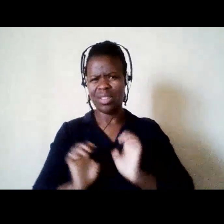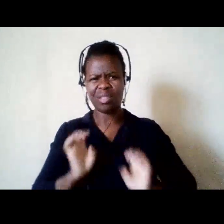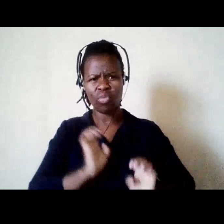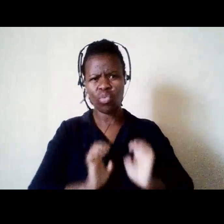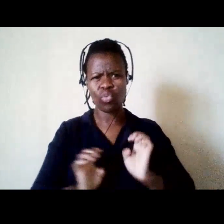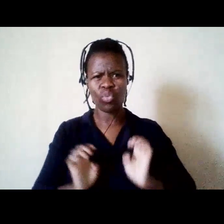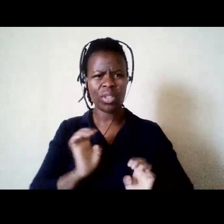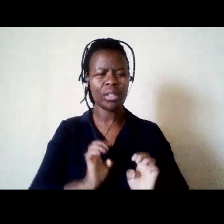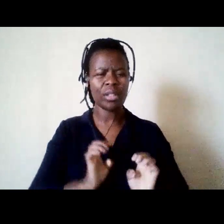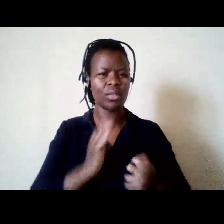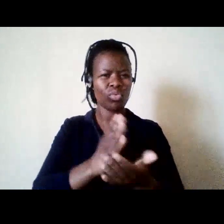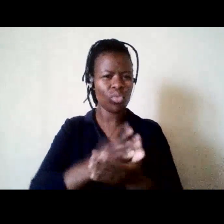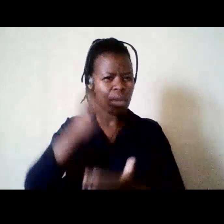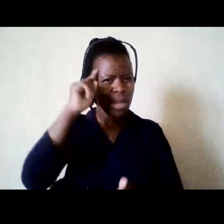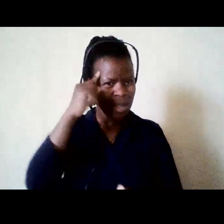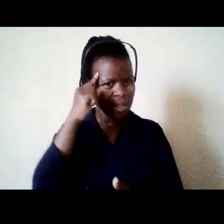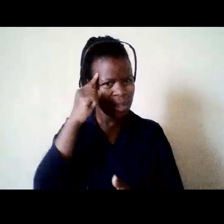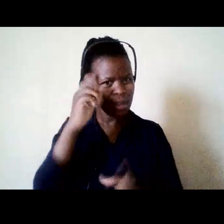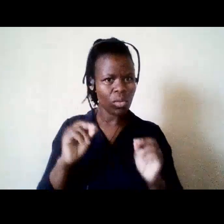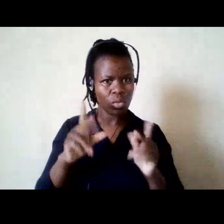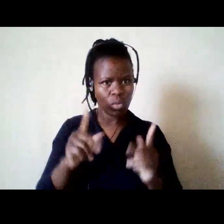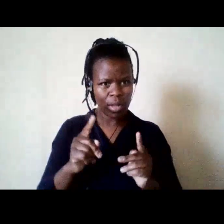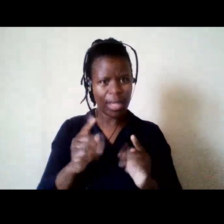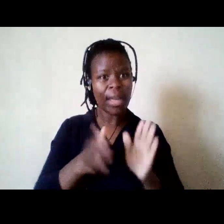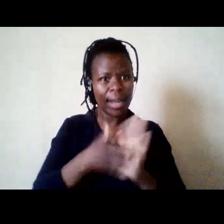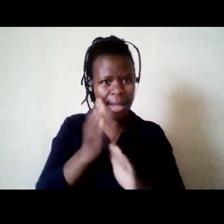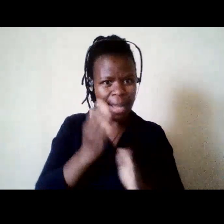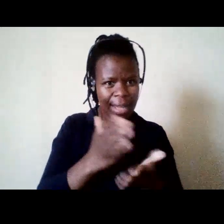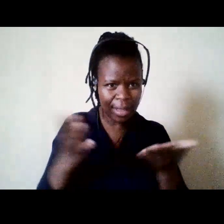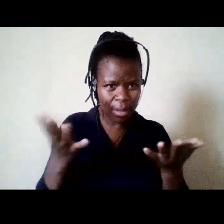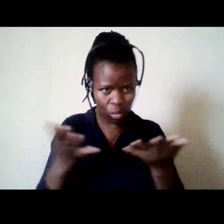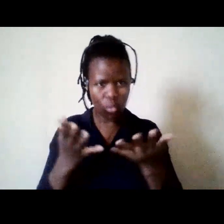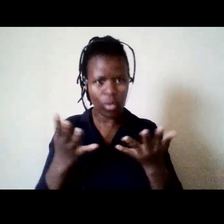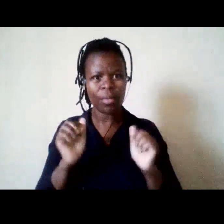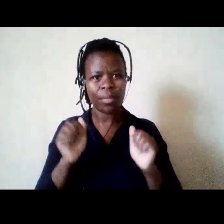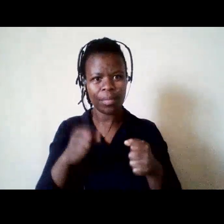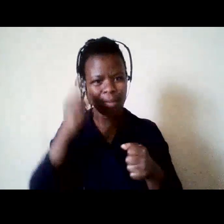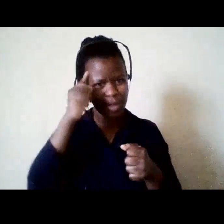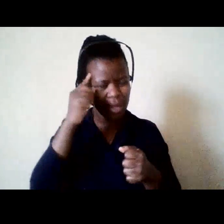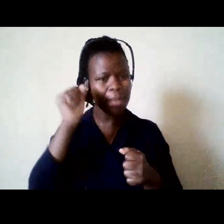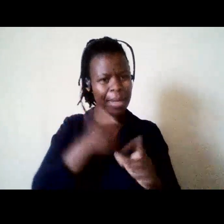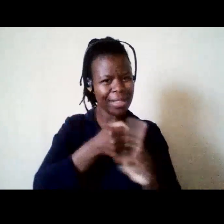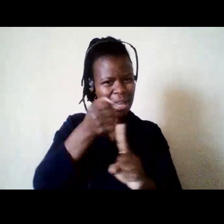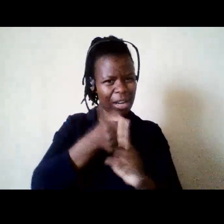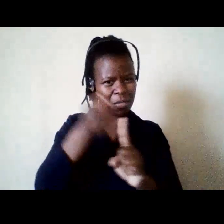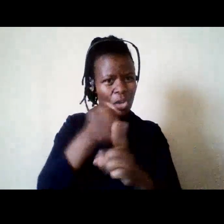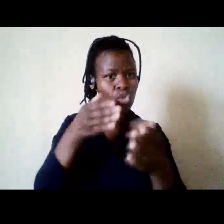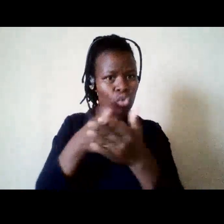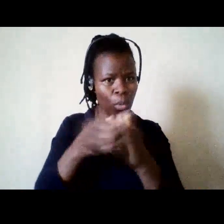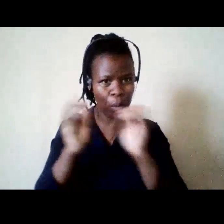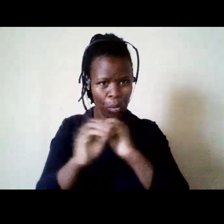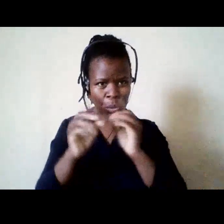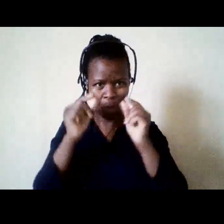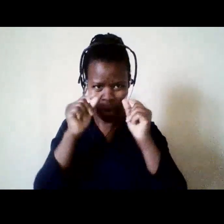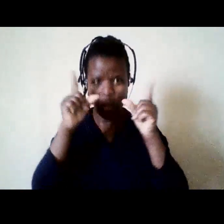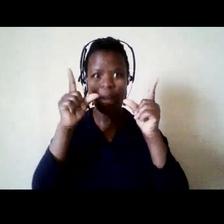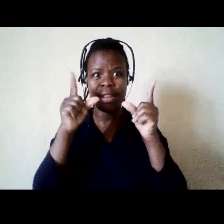we are stepping up somewhere. And yeah, I think we should advocate. We should not stop the awareness. Thank you so much.